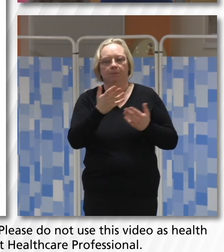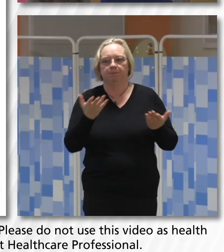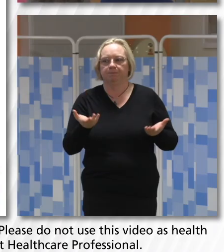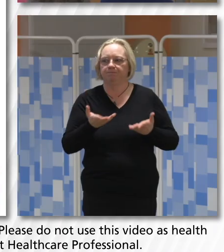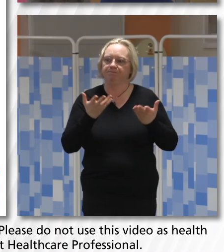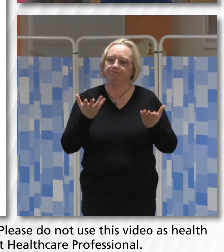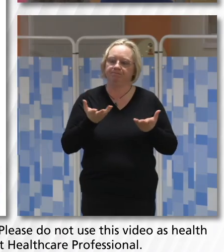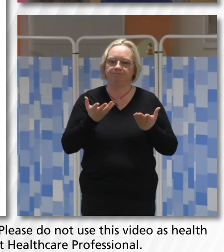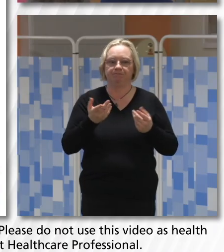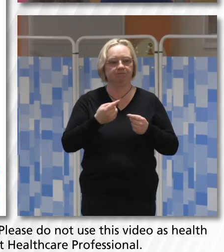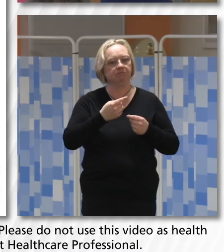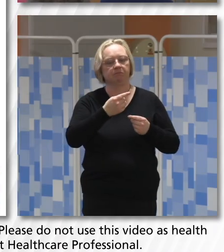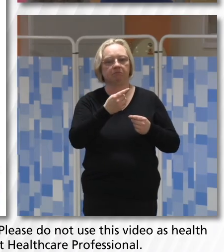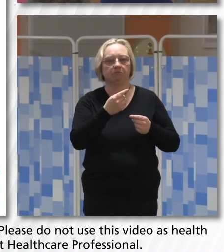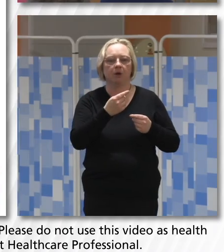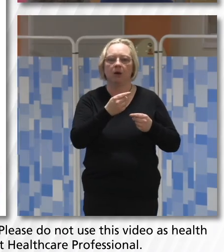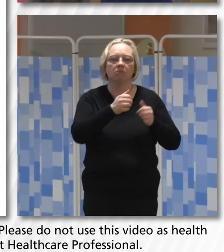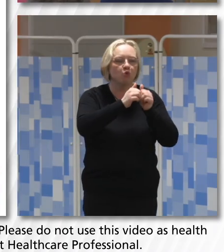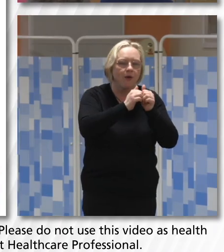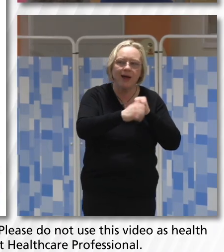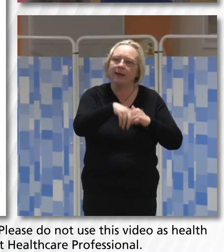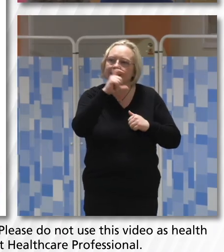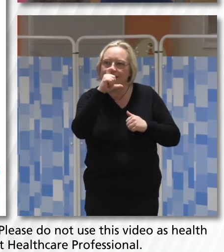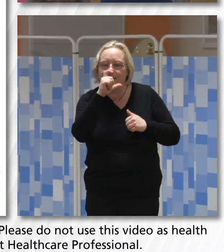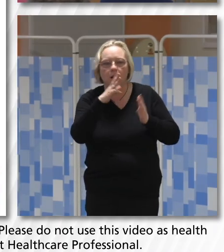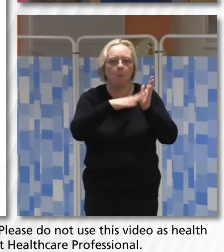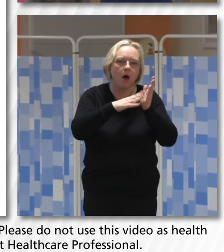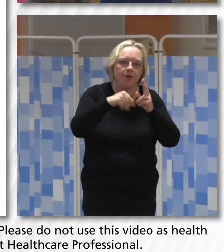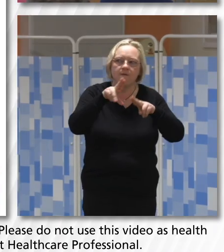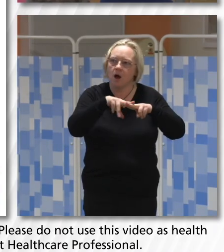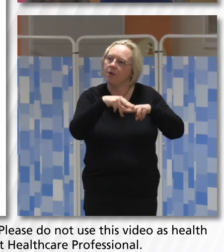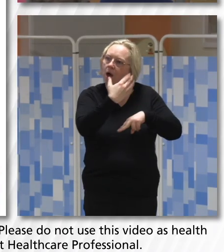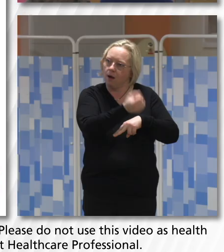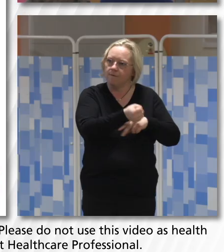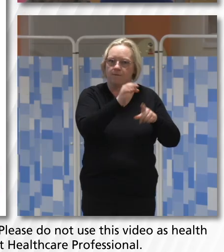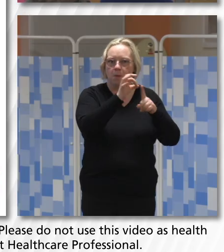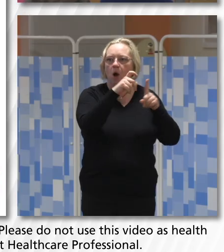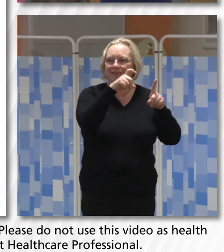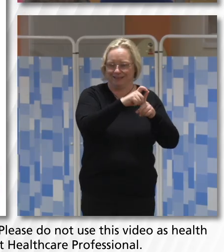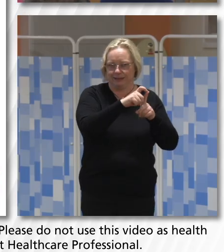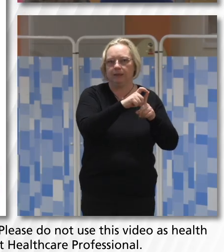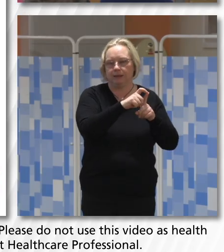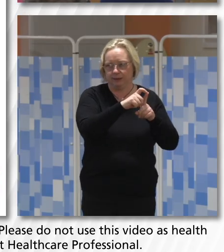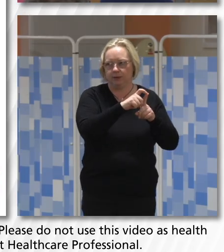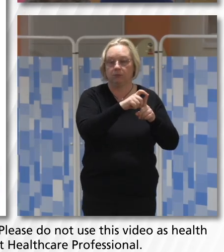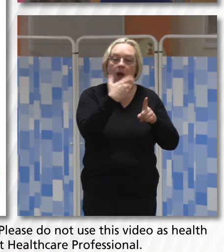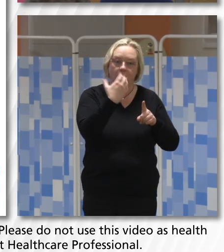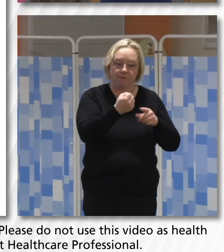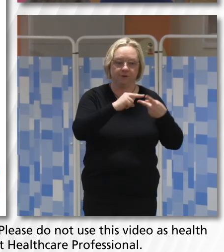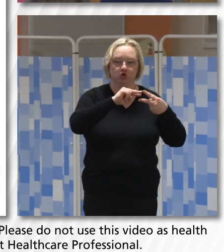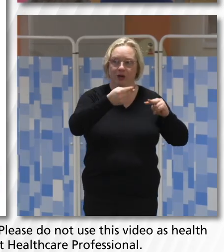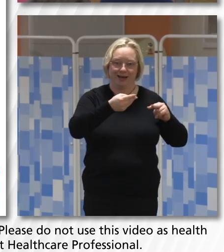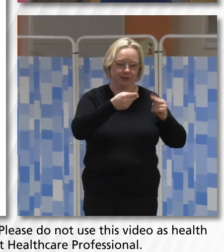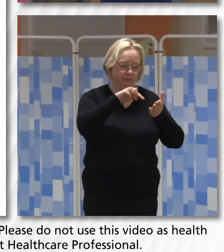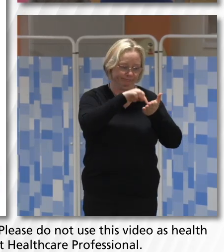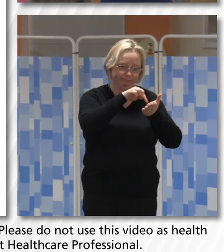first relative, like a brother or a sister or a mother or a father, and they have this genetic link, they're more